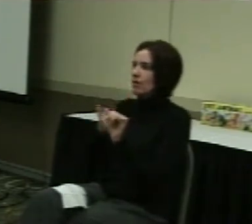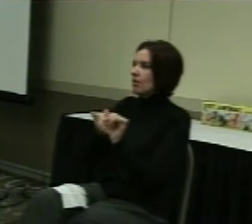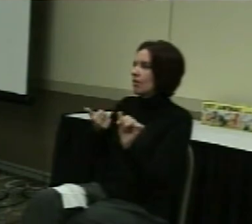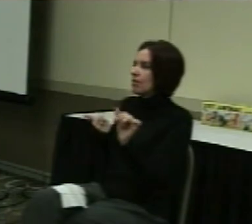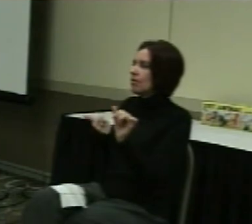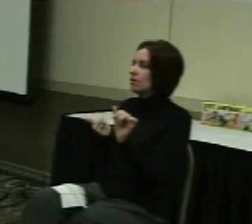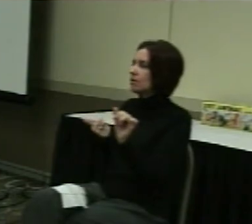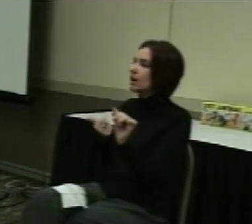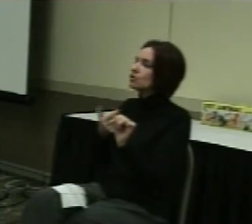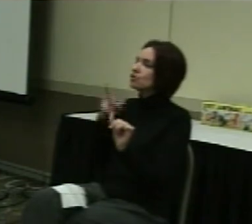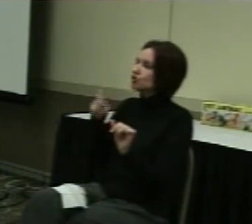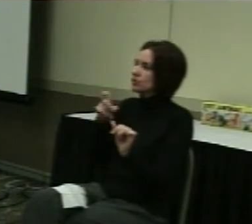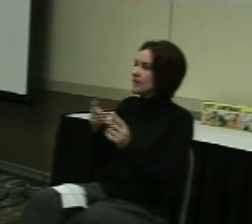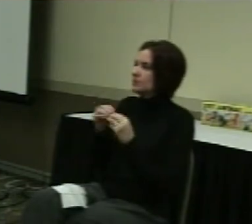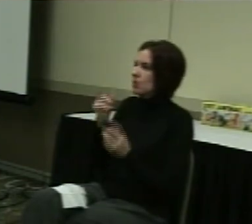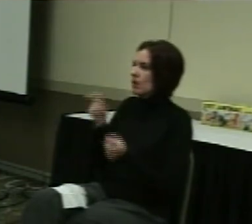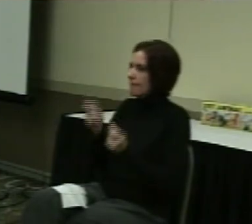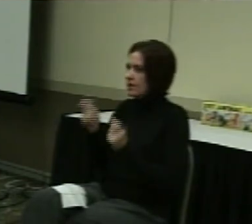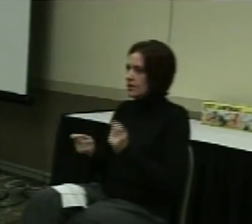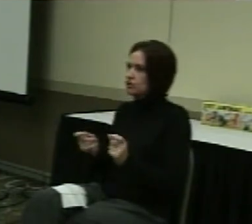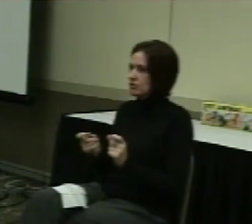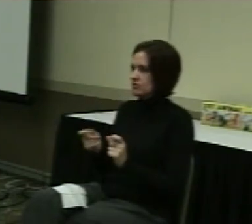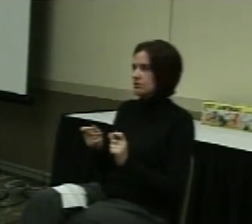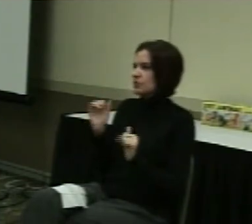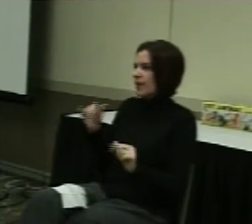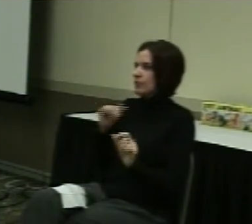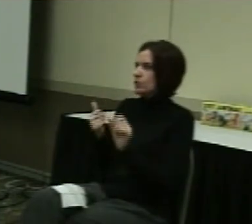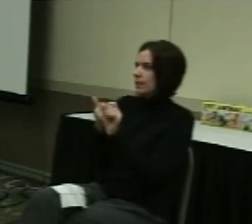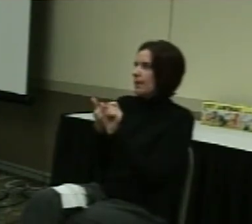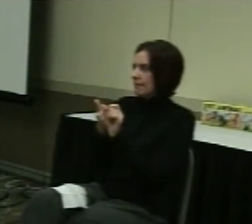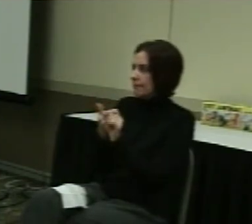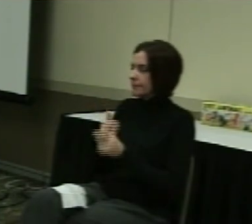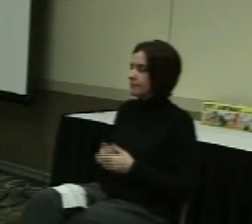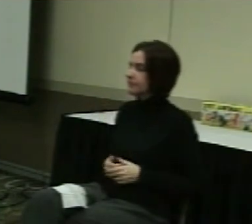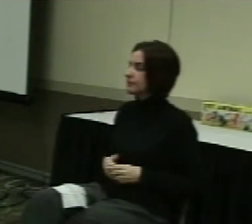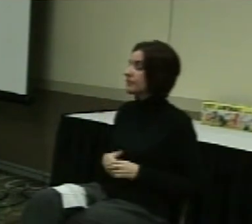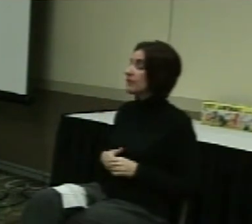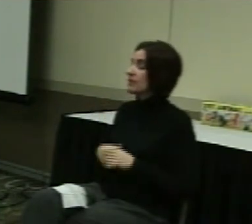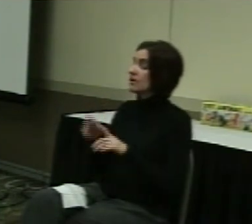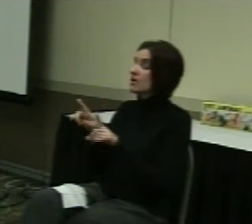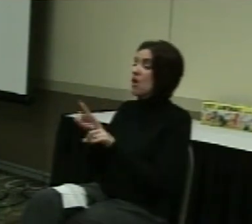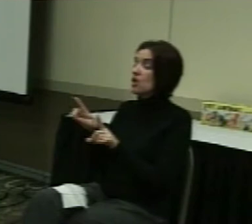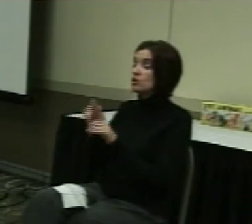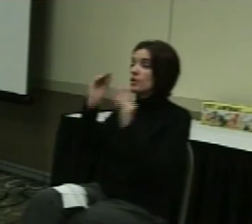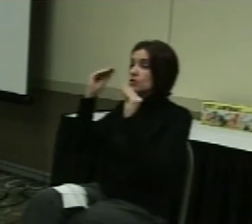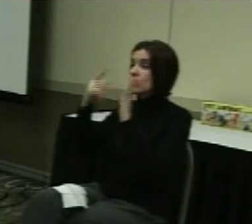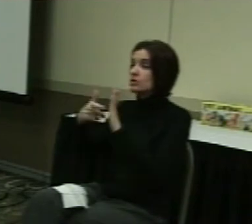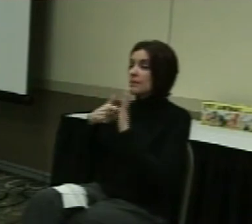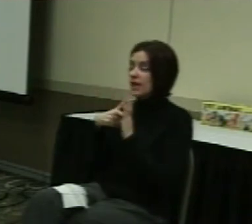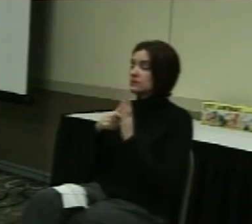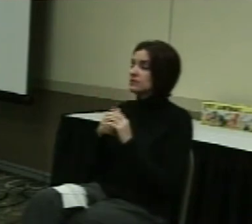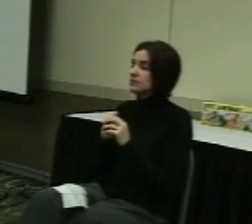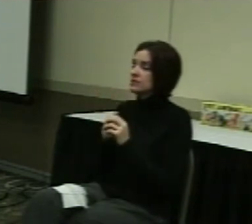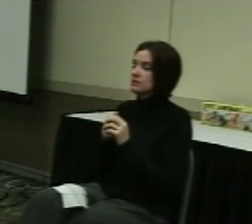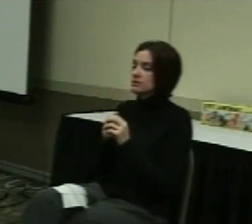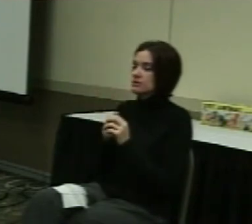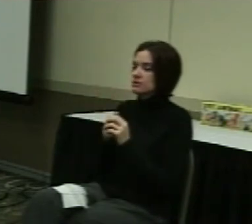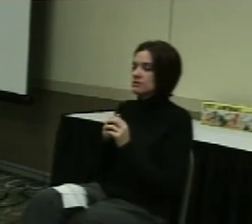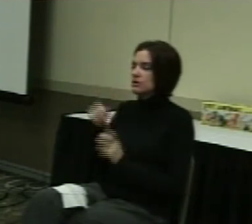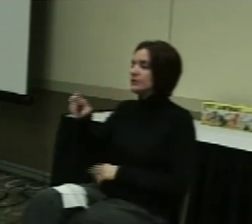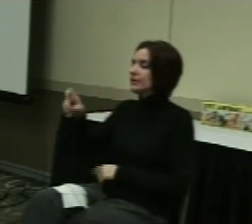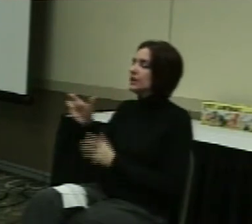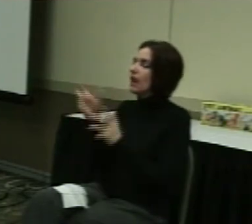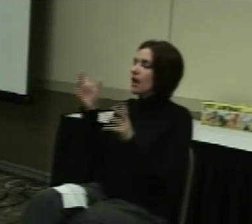instructional demand than her little peers, you know. Also, sometimes the instructional demands really require a lot of